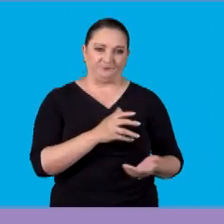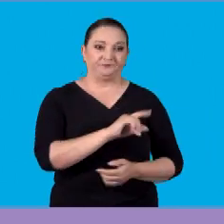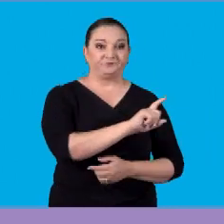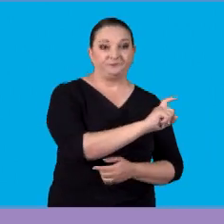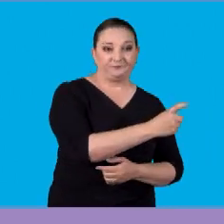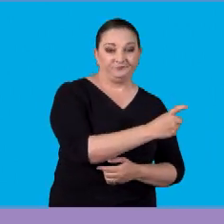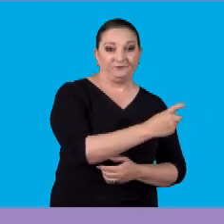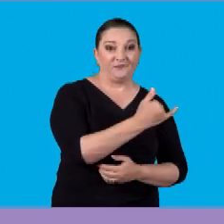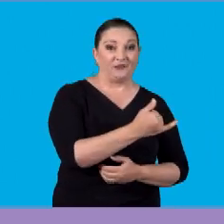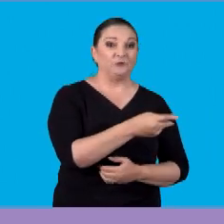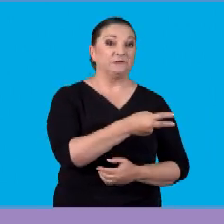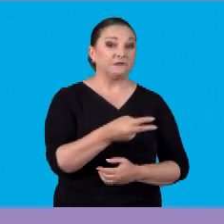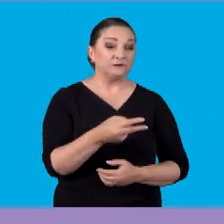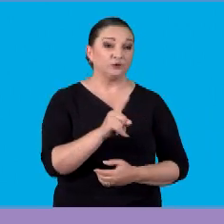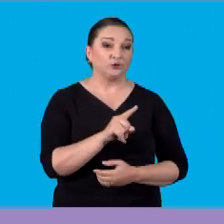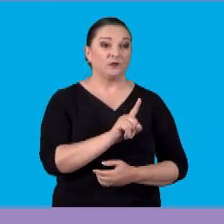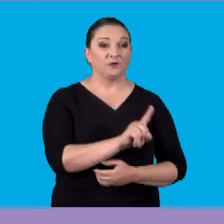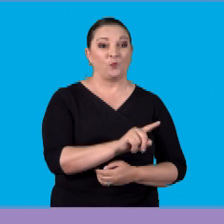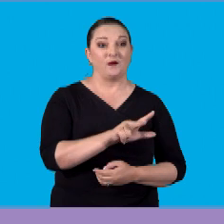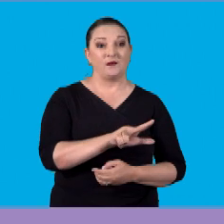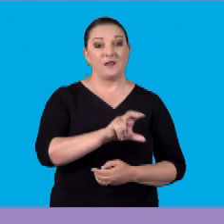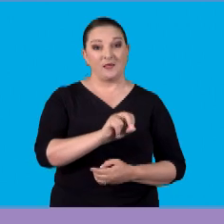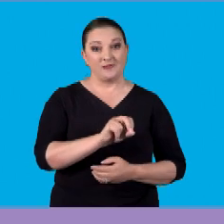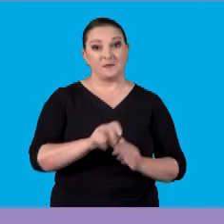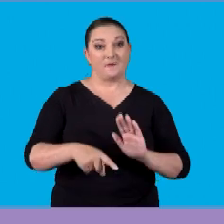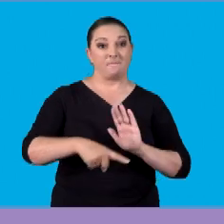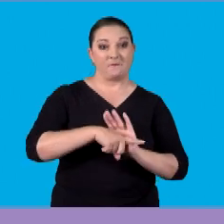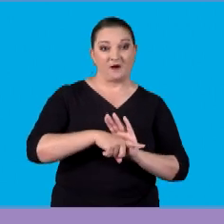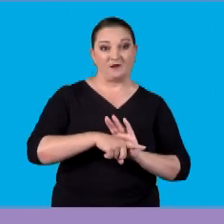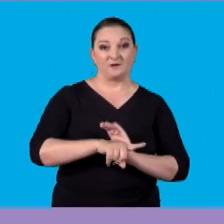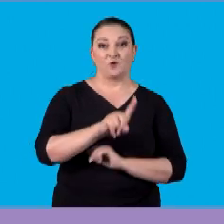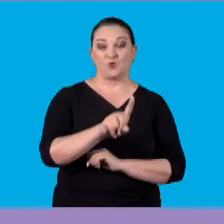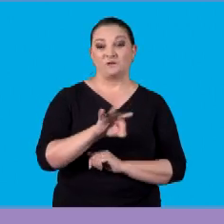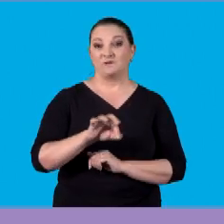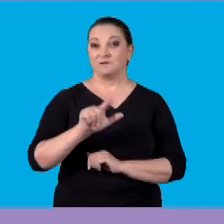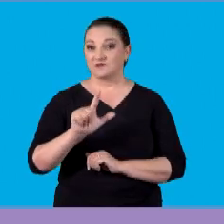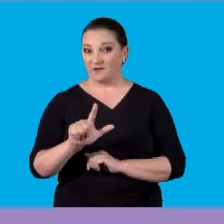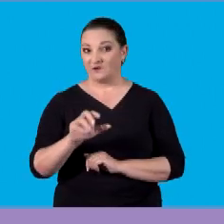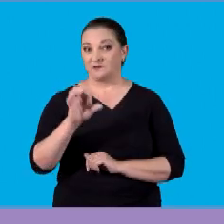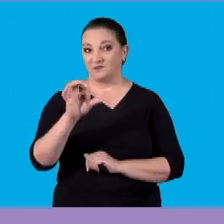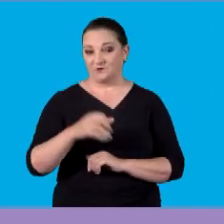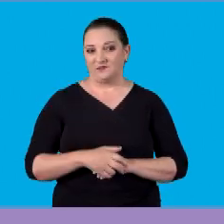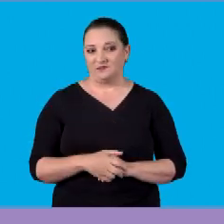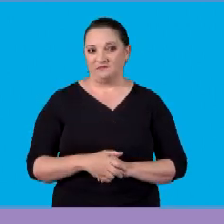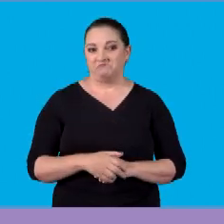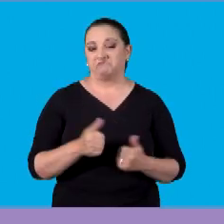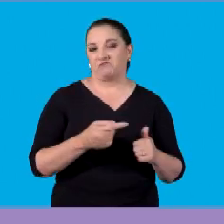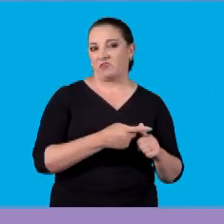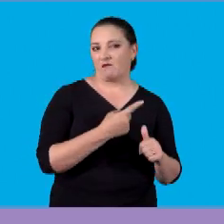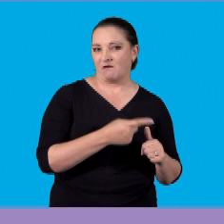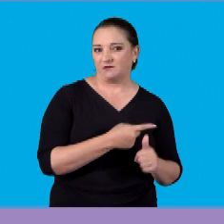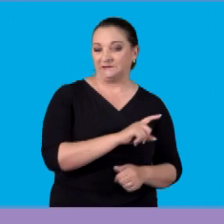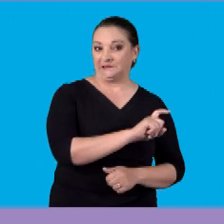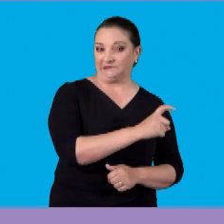137, then we can say that X is equals to 180 minus 137 degrees. That